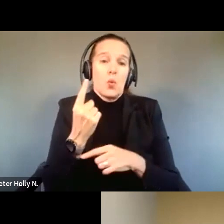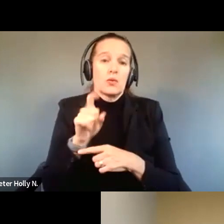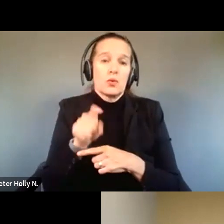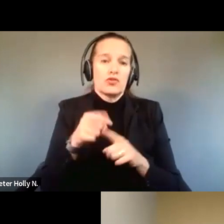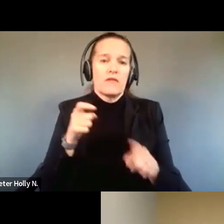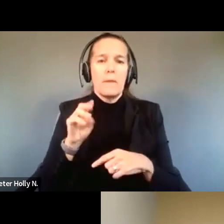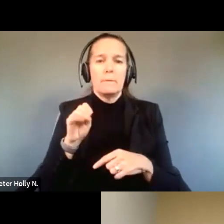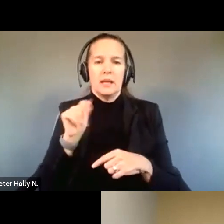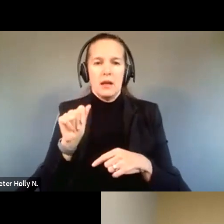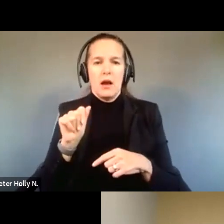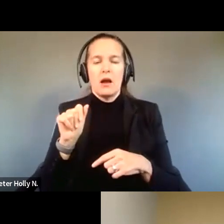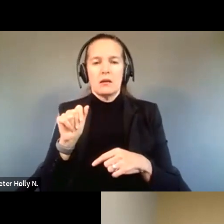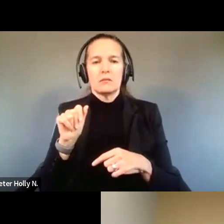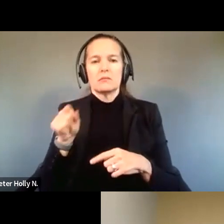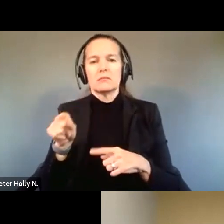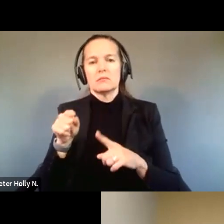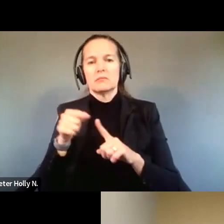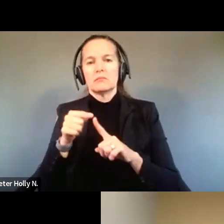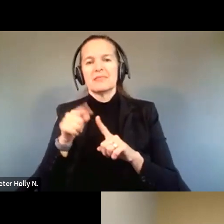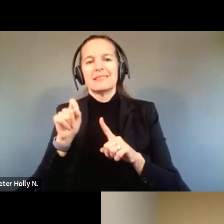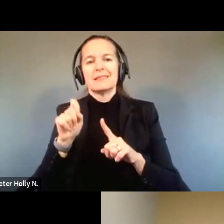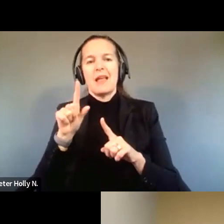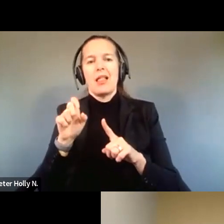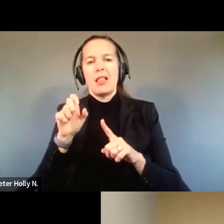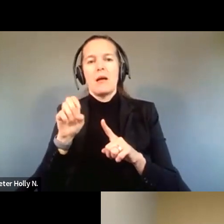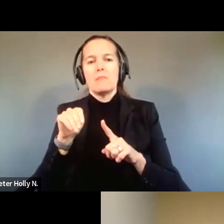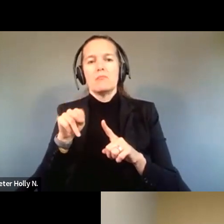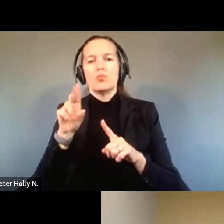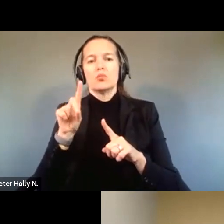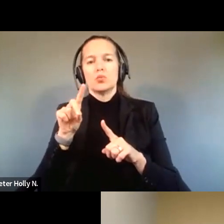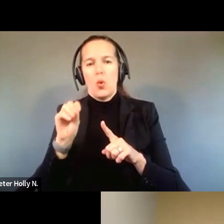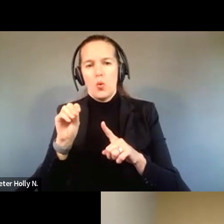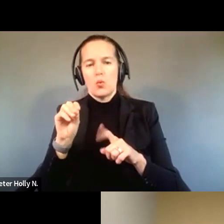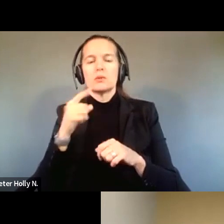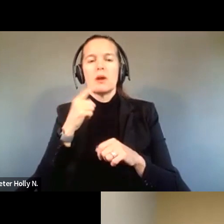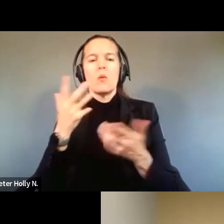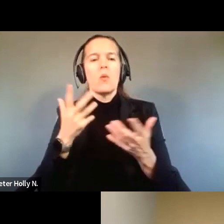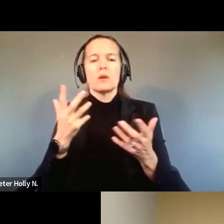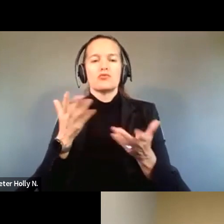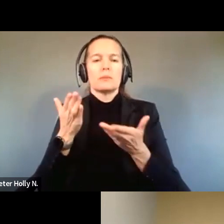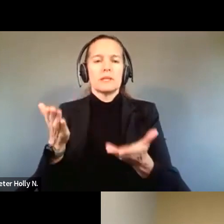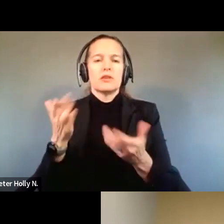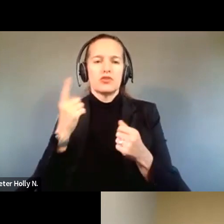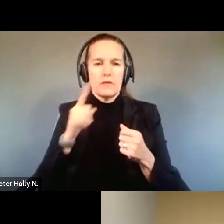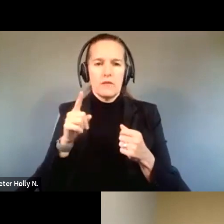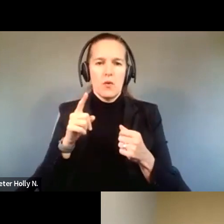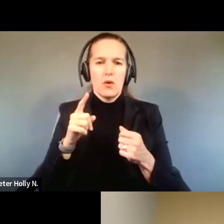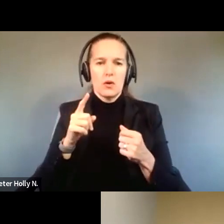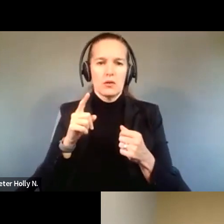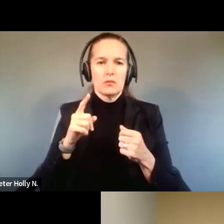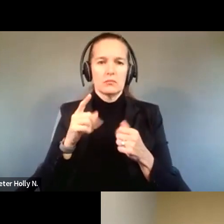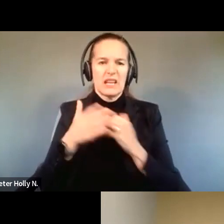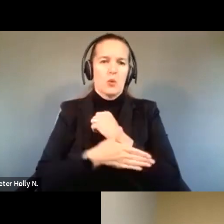media partners, Telemundo. They had asked, what are the recommendations to the community from the county to prevent getting these